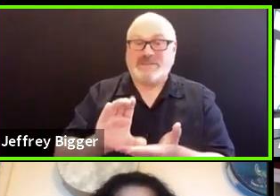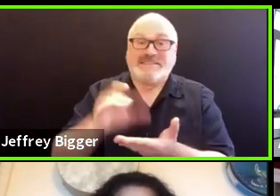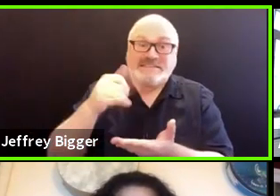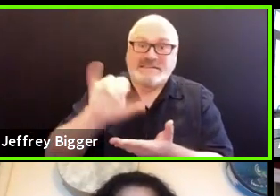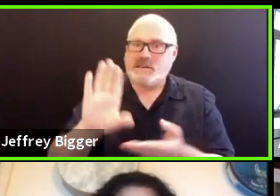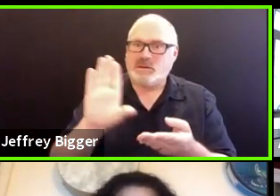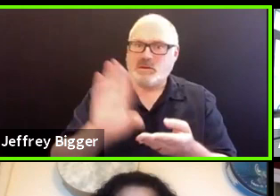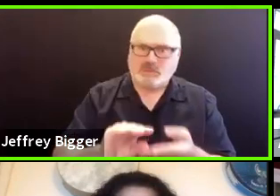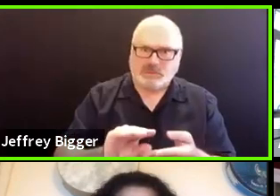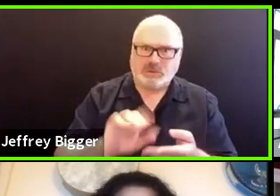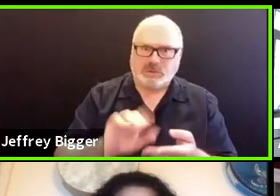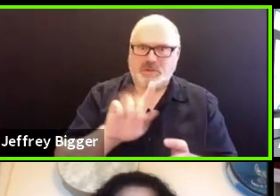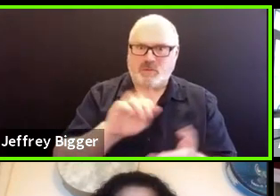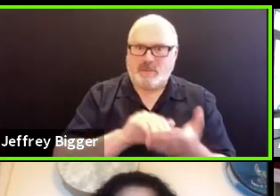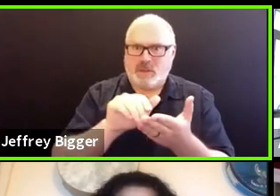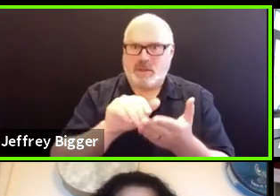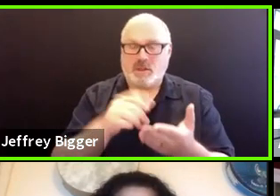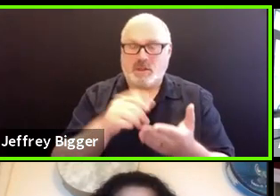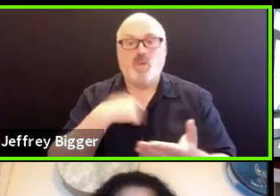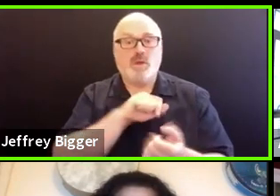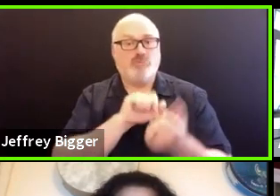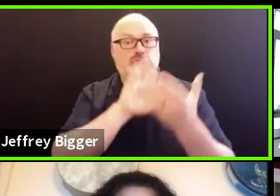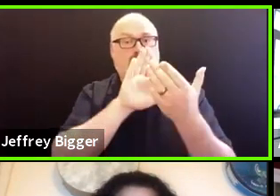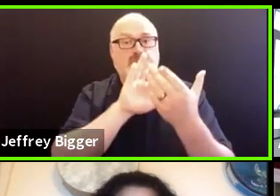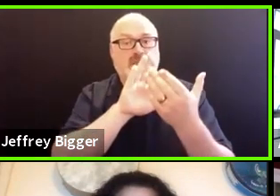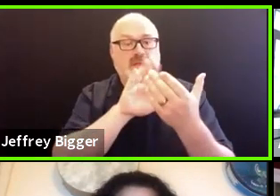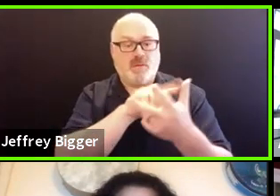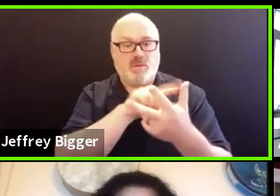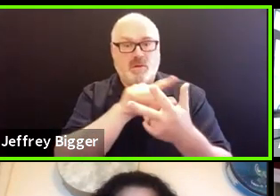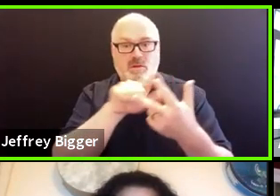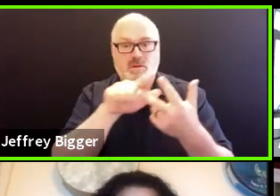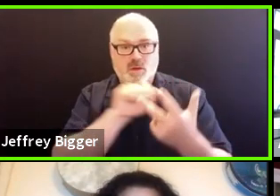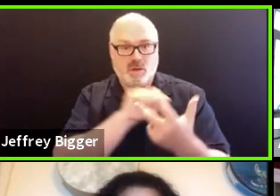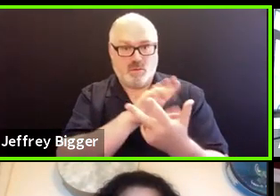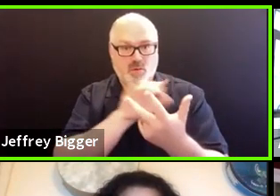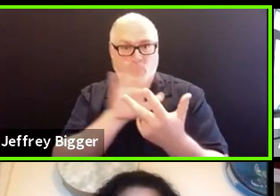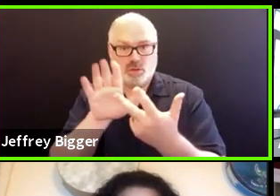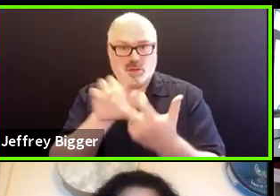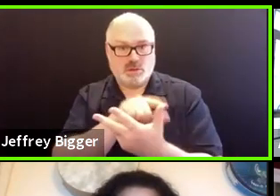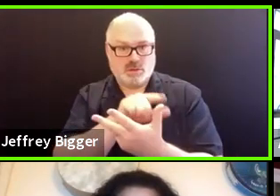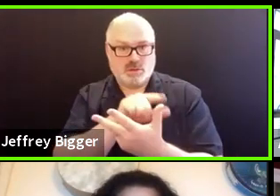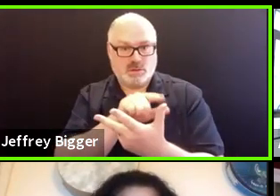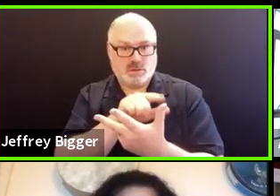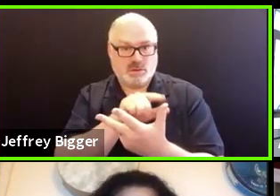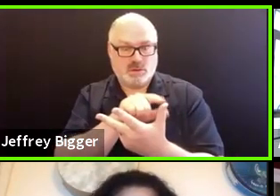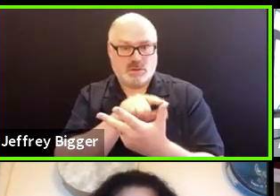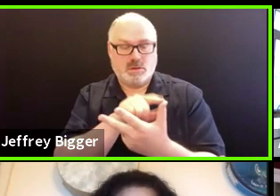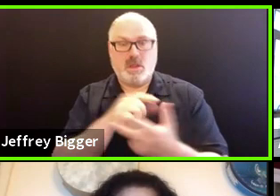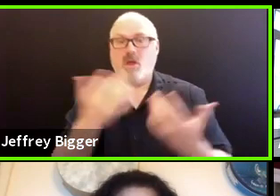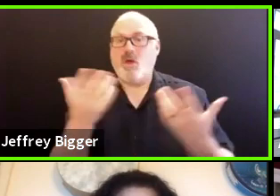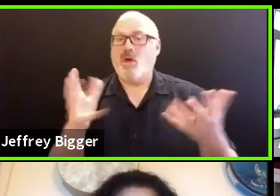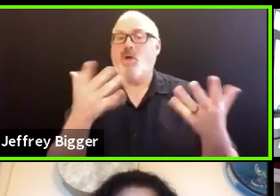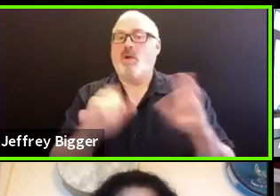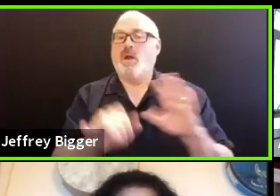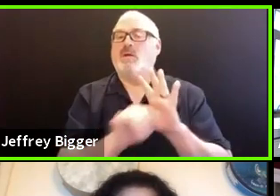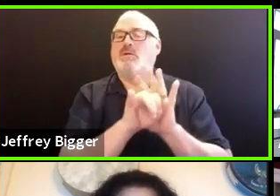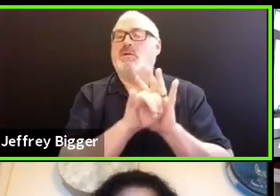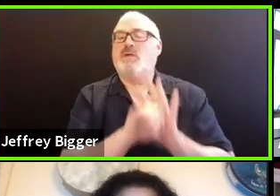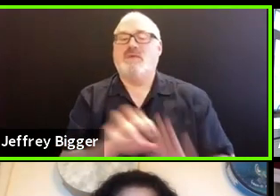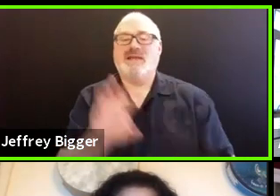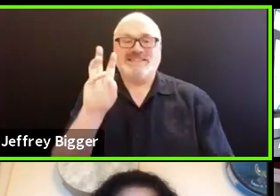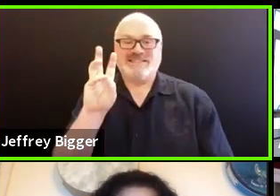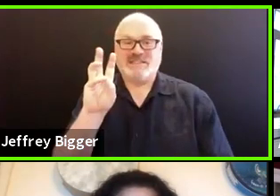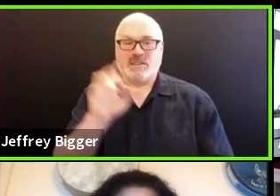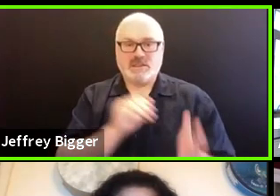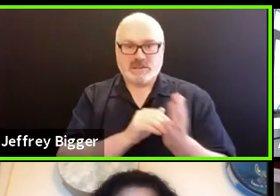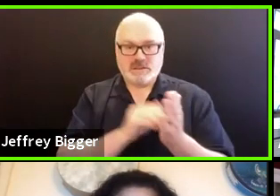we are addressing that in 3 ways. First of all, we have already identified $6 million